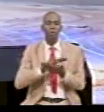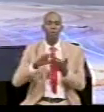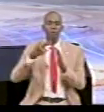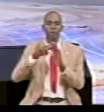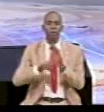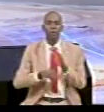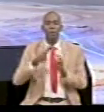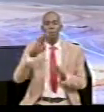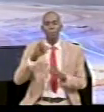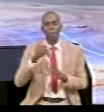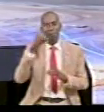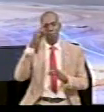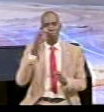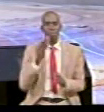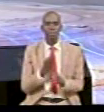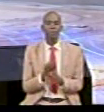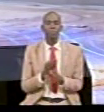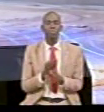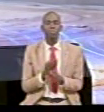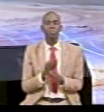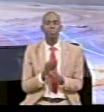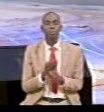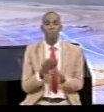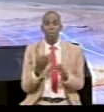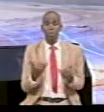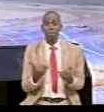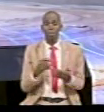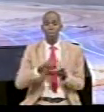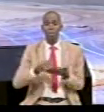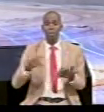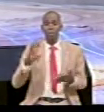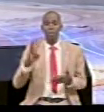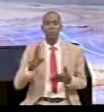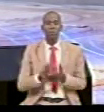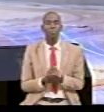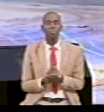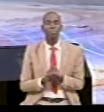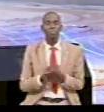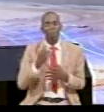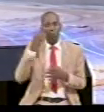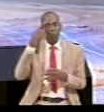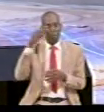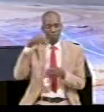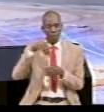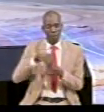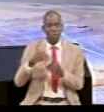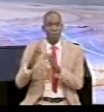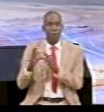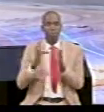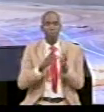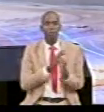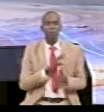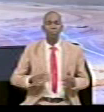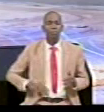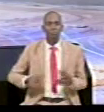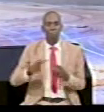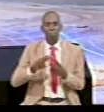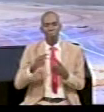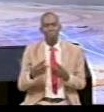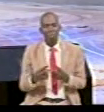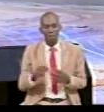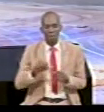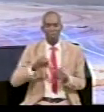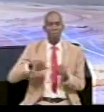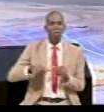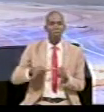righteousness by faith. And now in verse 6, for in Jesus Christ Neither